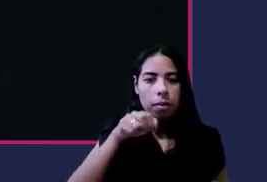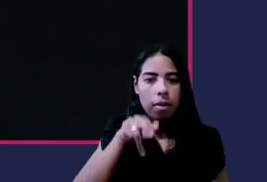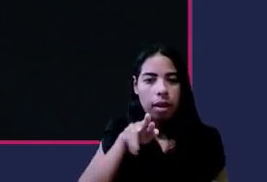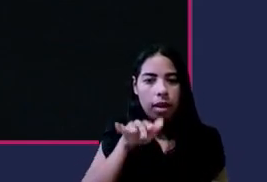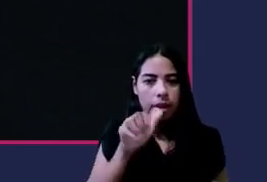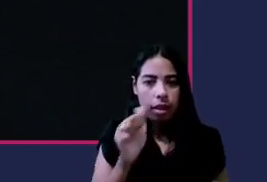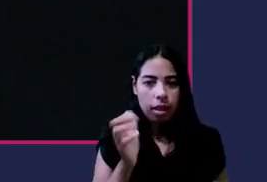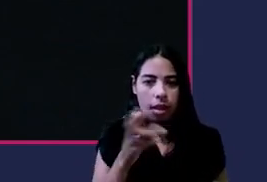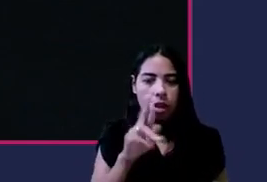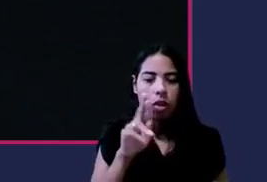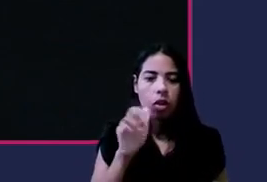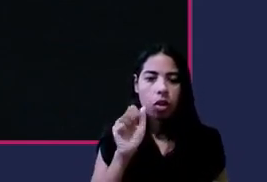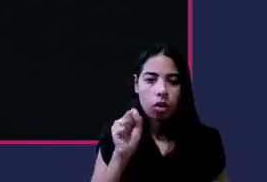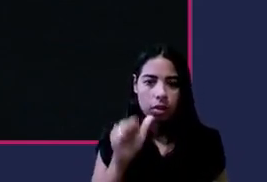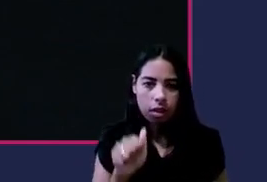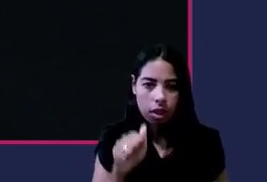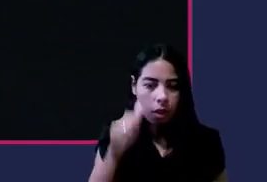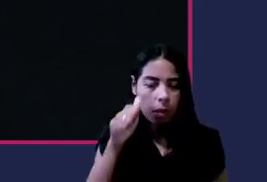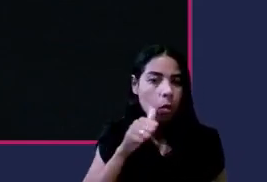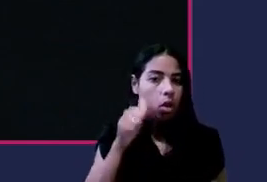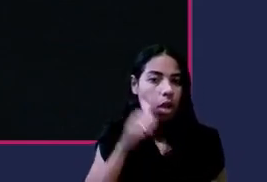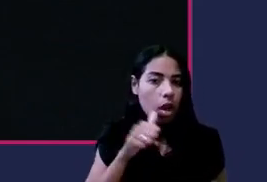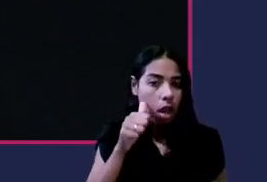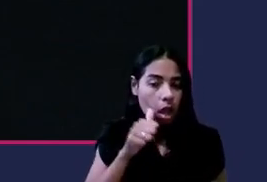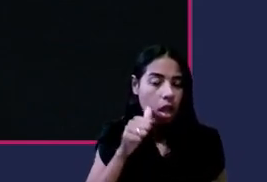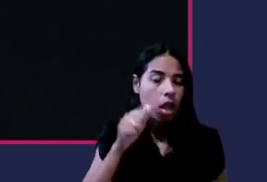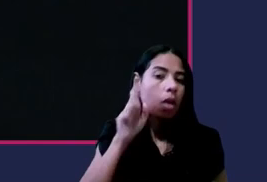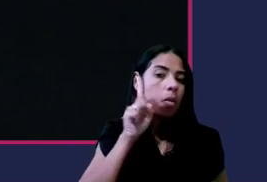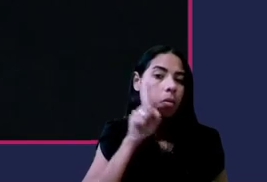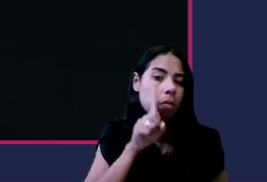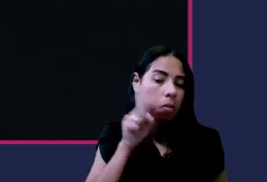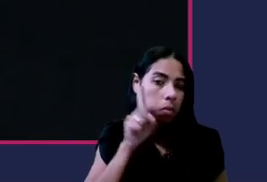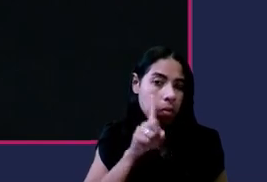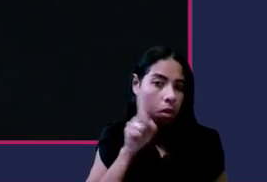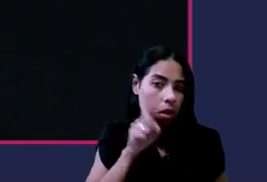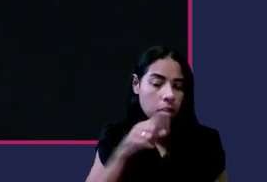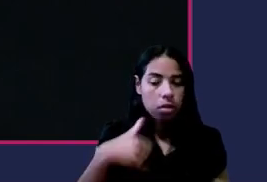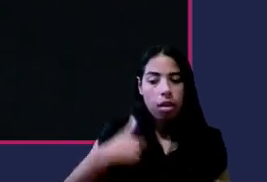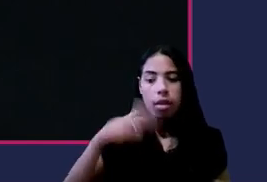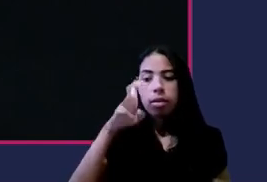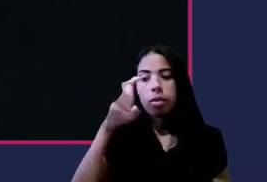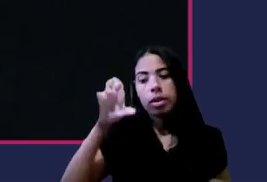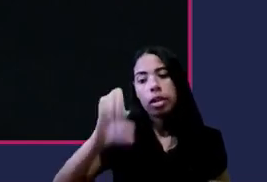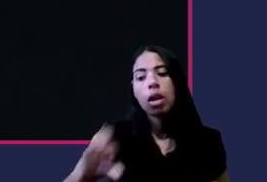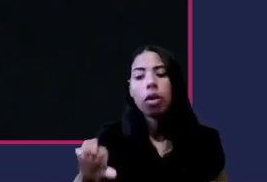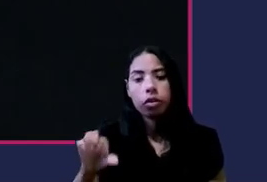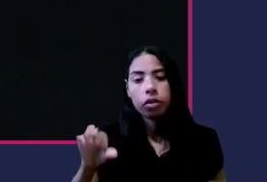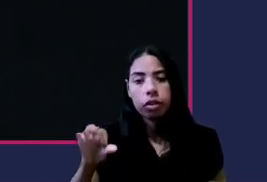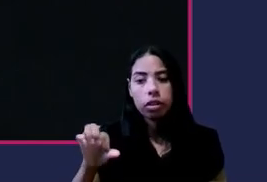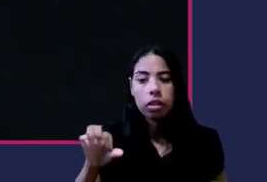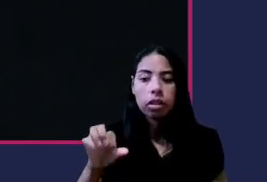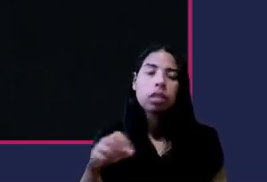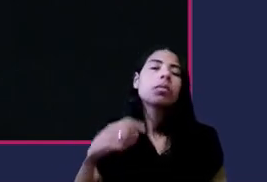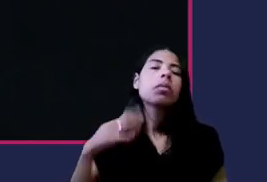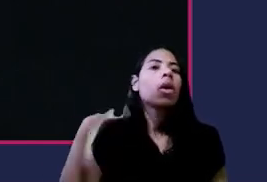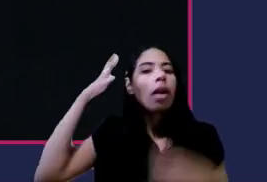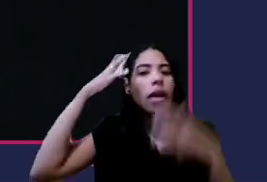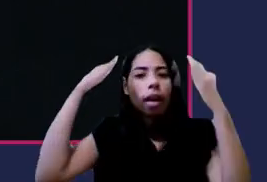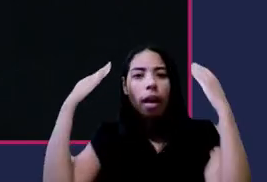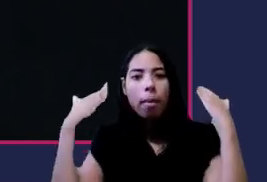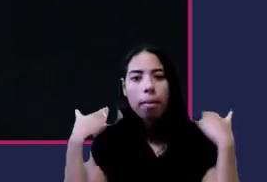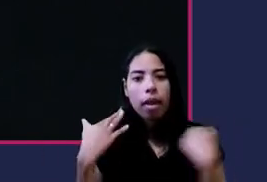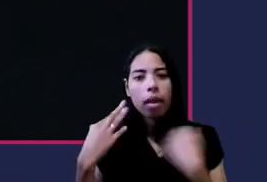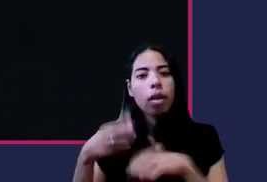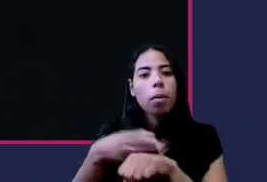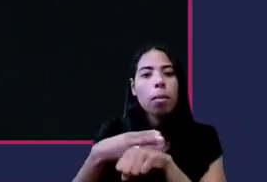I am Maria Rosas. I am a light-skinned brown woman. I